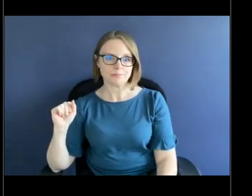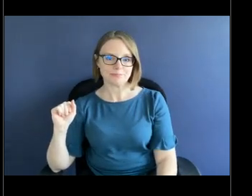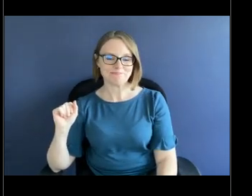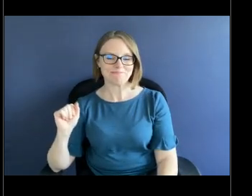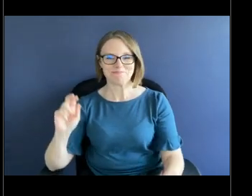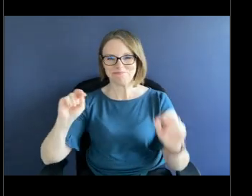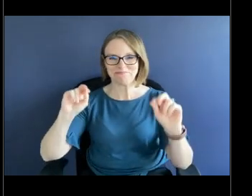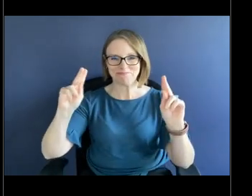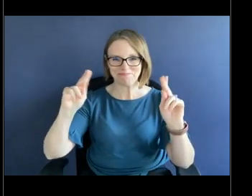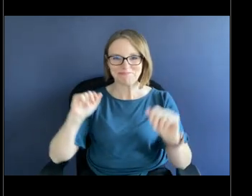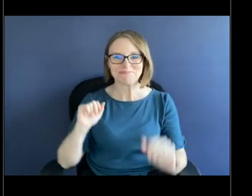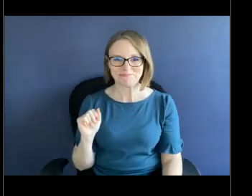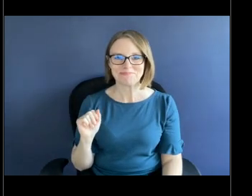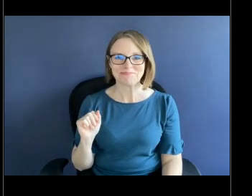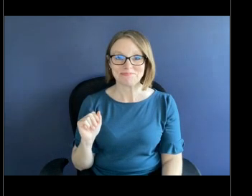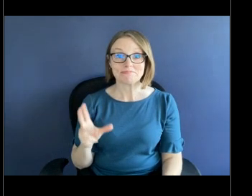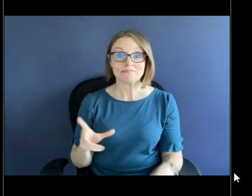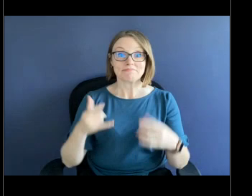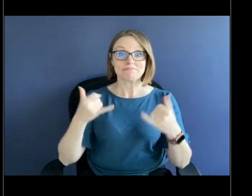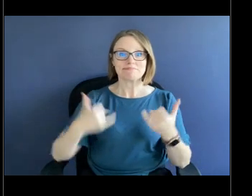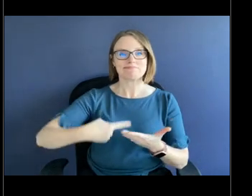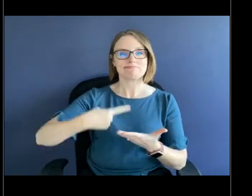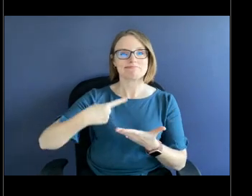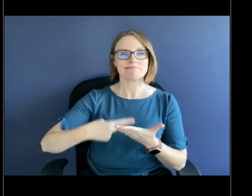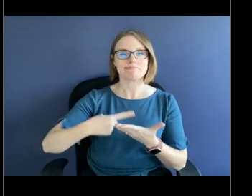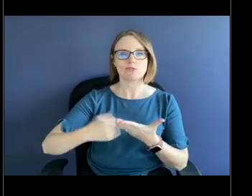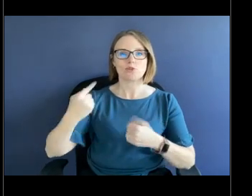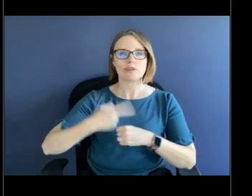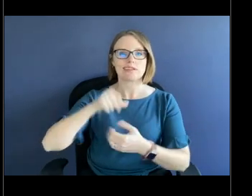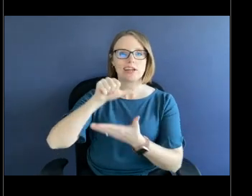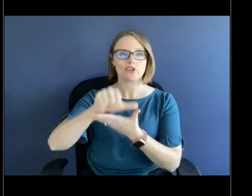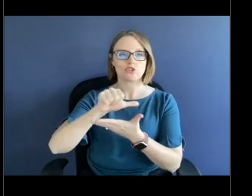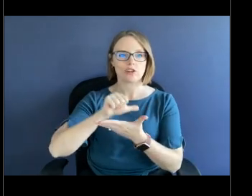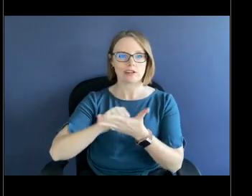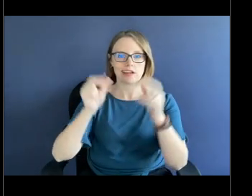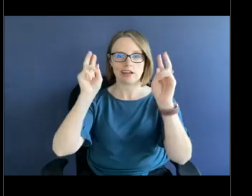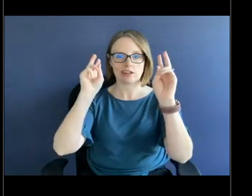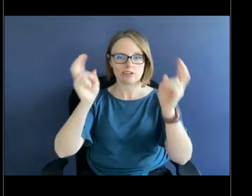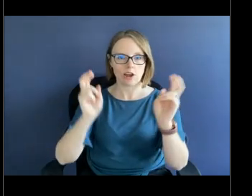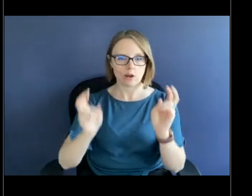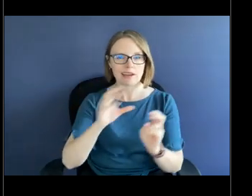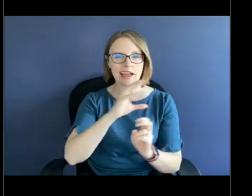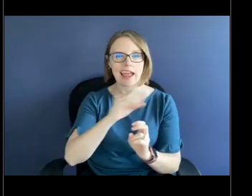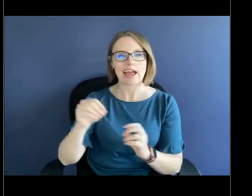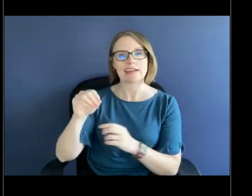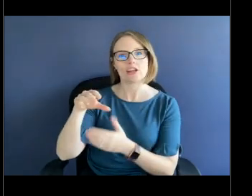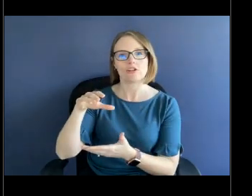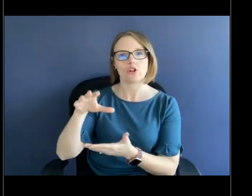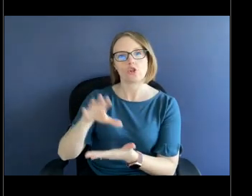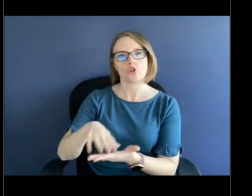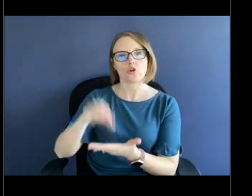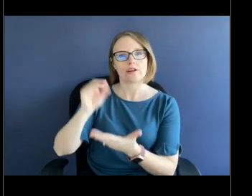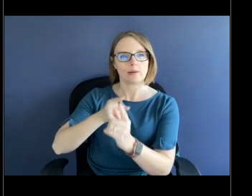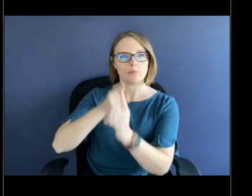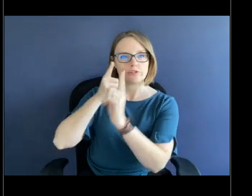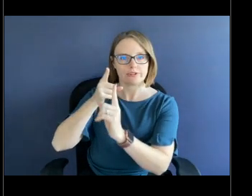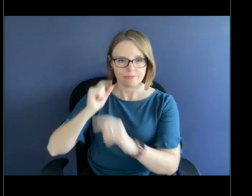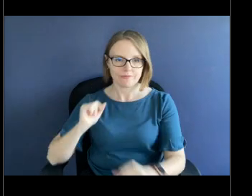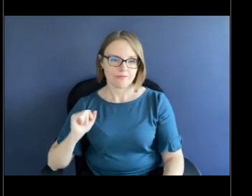Okay, so now let's talk about the agenda, topics, and learning objectives.